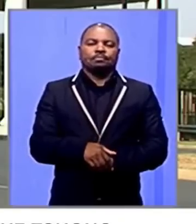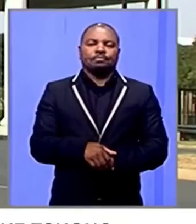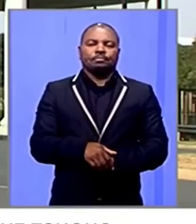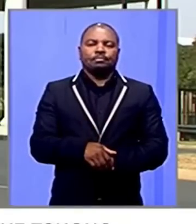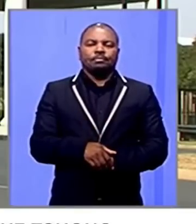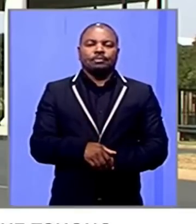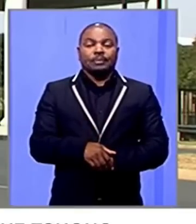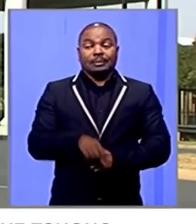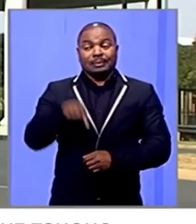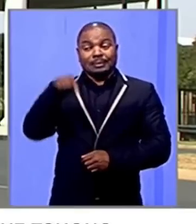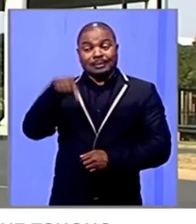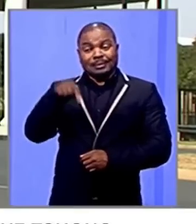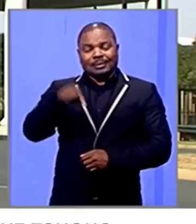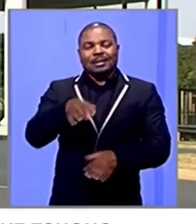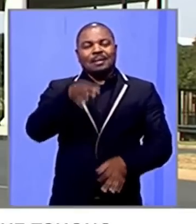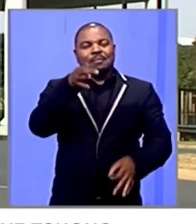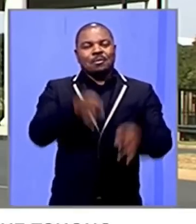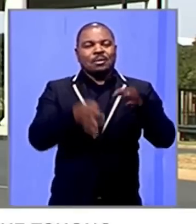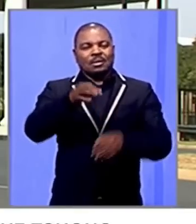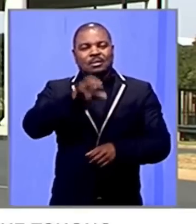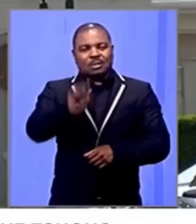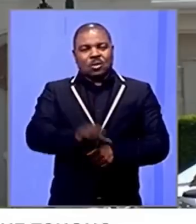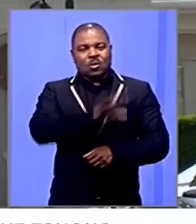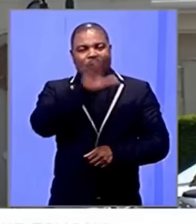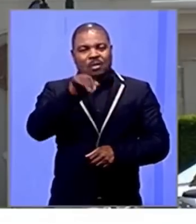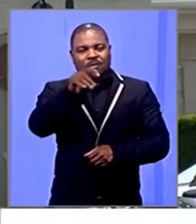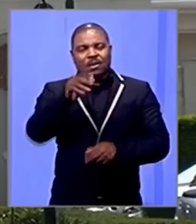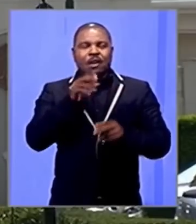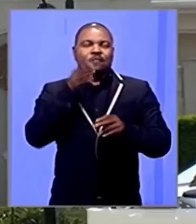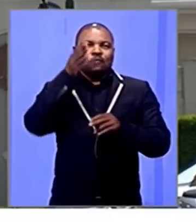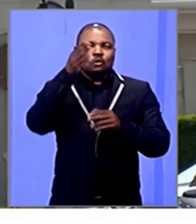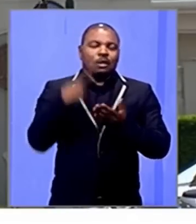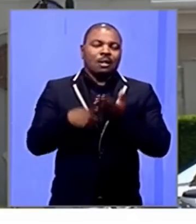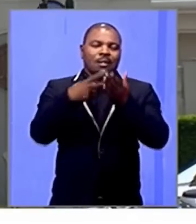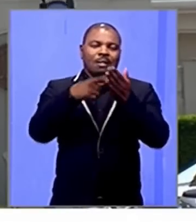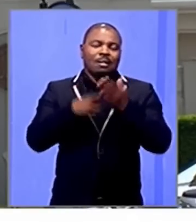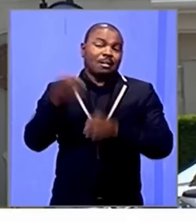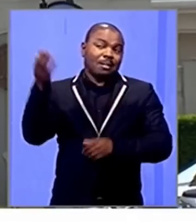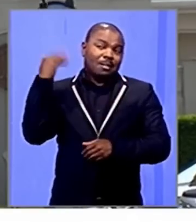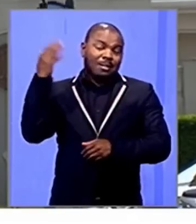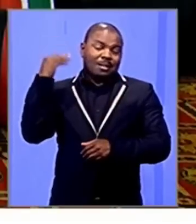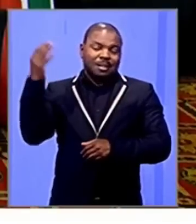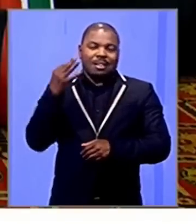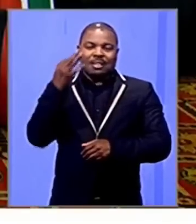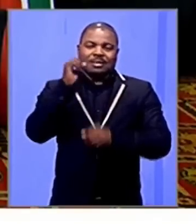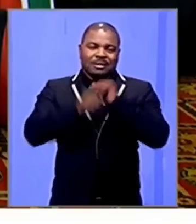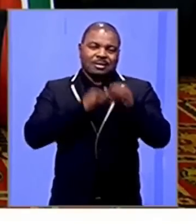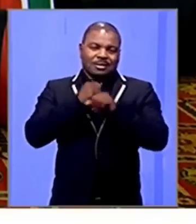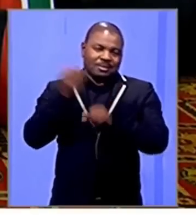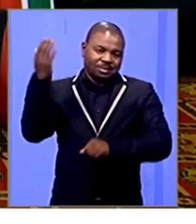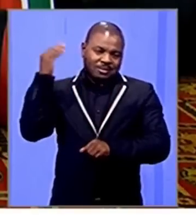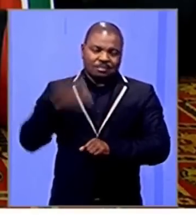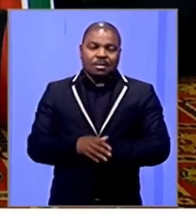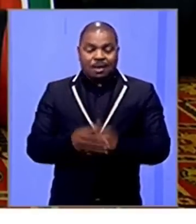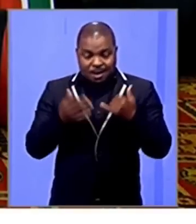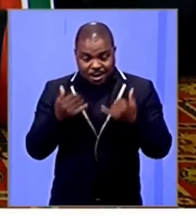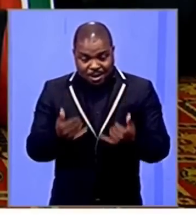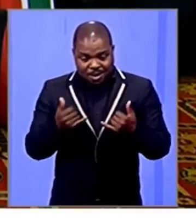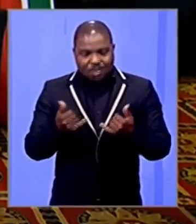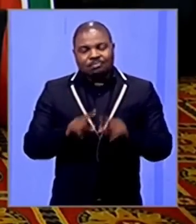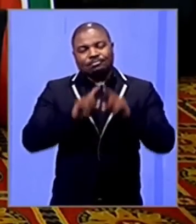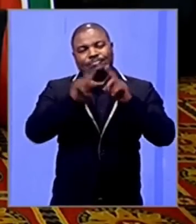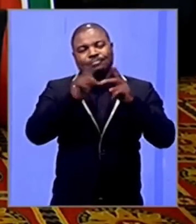Ke fano kwa bokamoso jwa dipolotiki tsa Aforika Borwa bo buisanetsweng teng dingwaga di feta di le 30 tse di fetileng. Gompieno